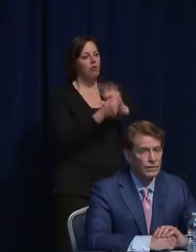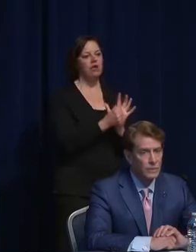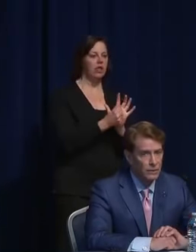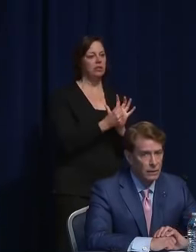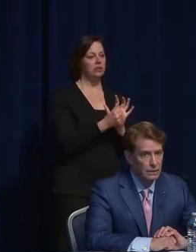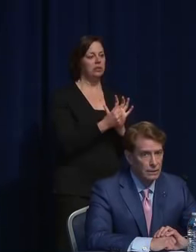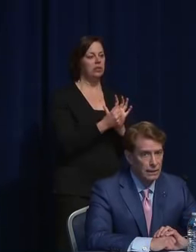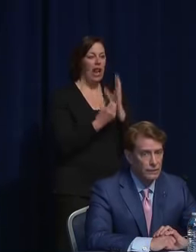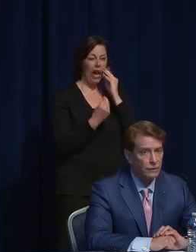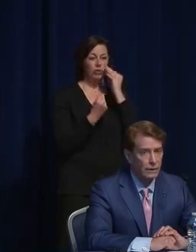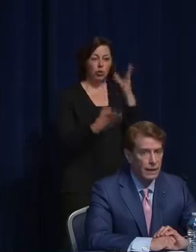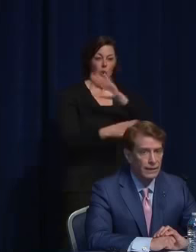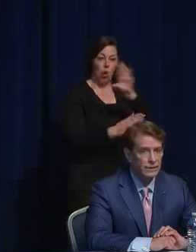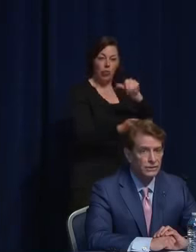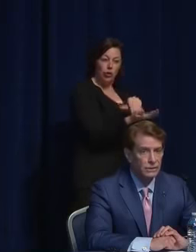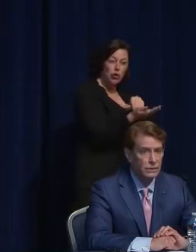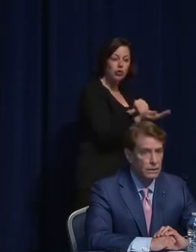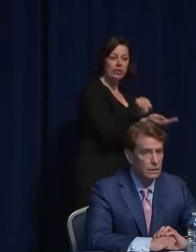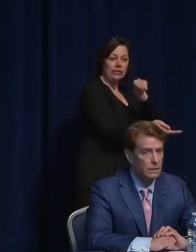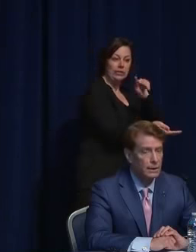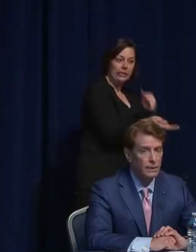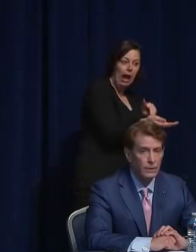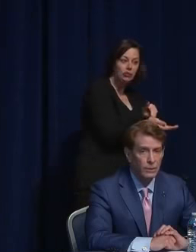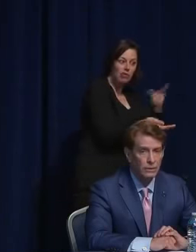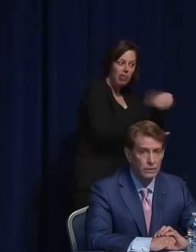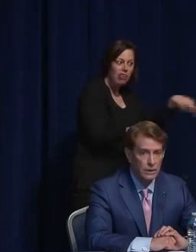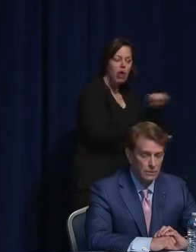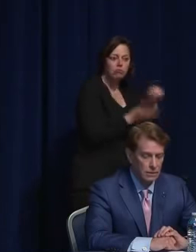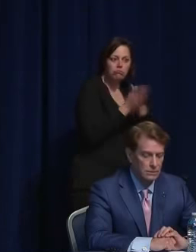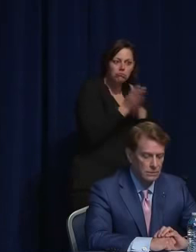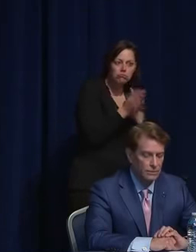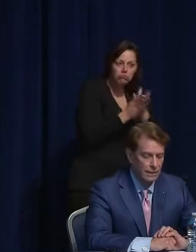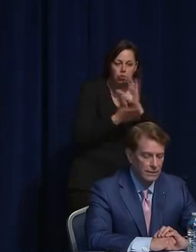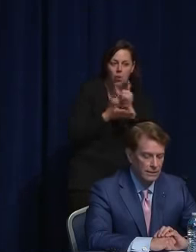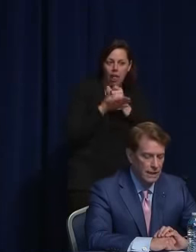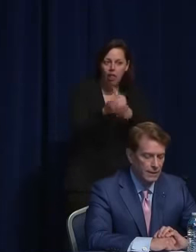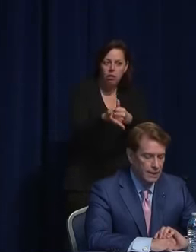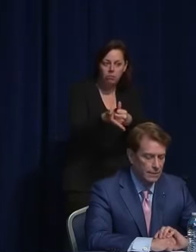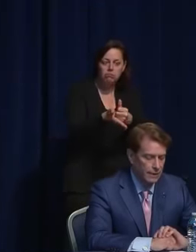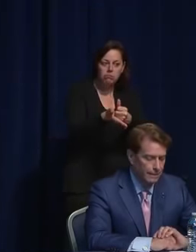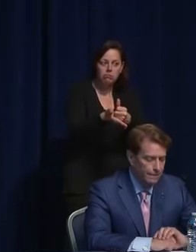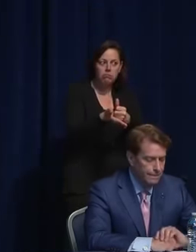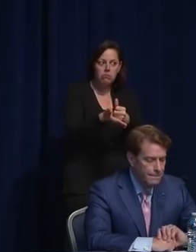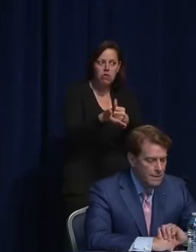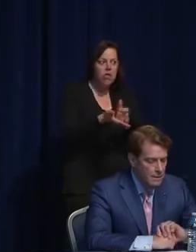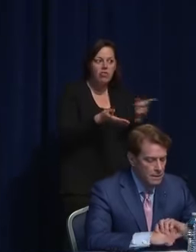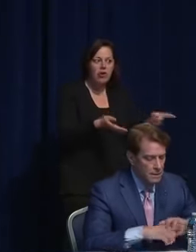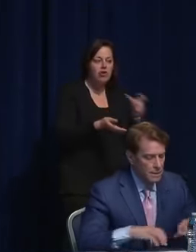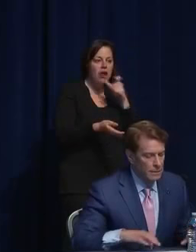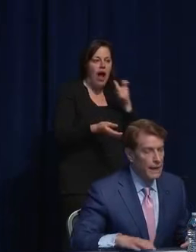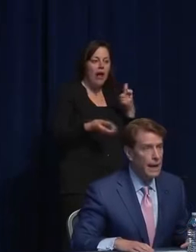the spirit at the front lines is still good, and people are determined to fight this common enemy.